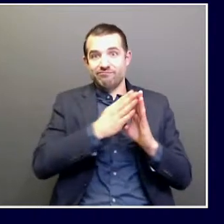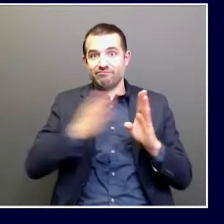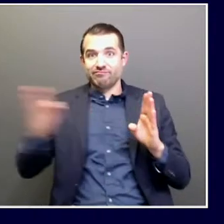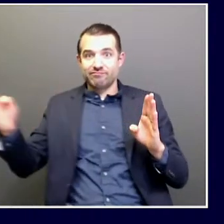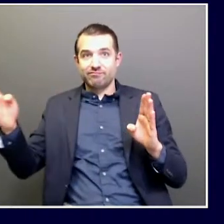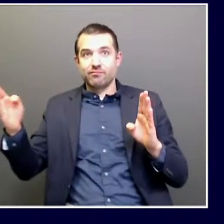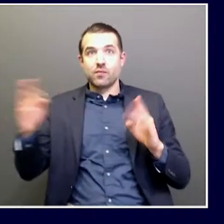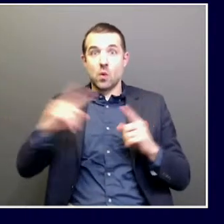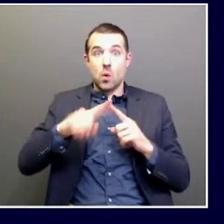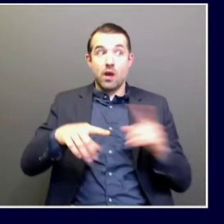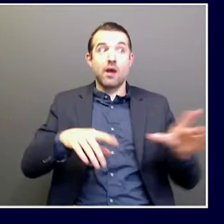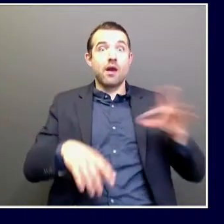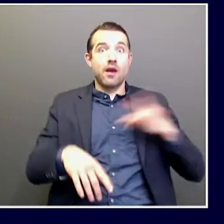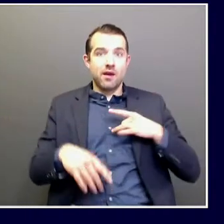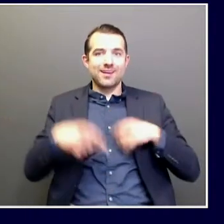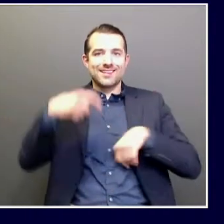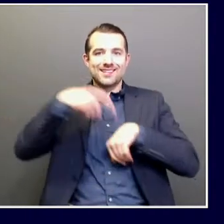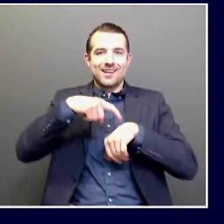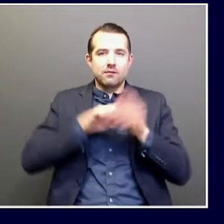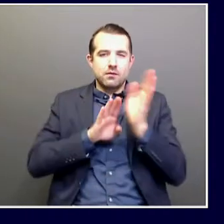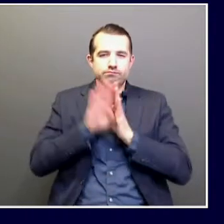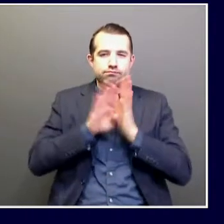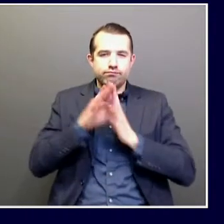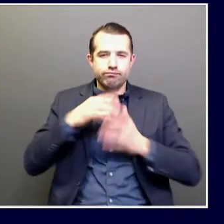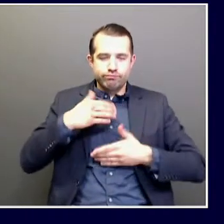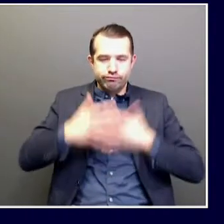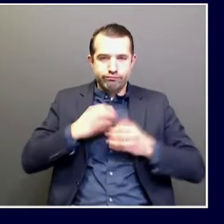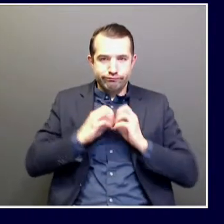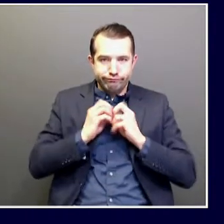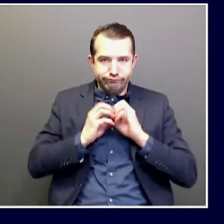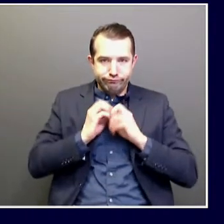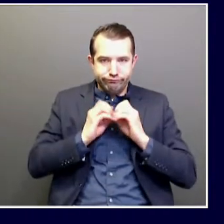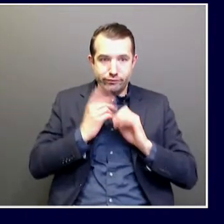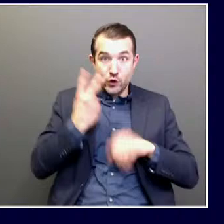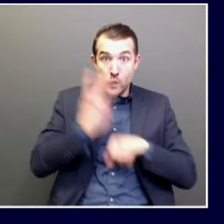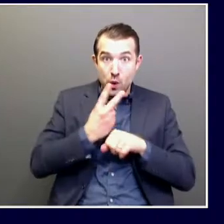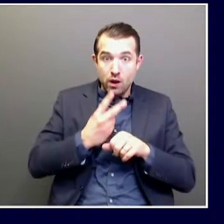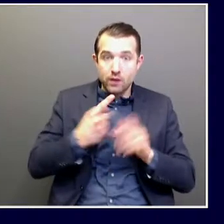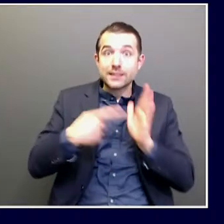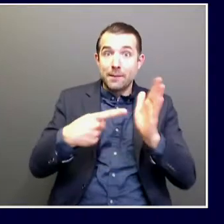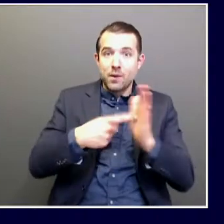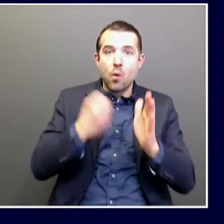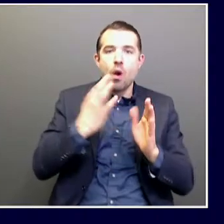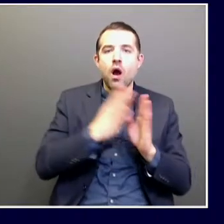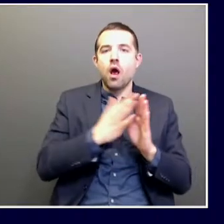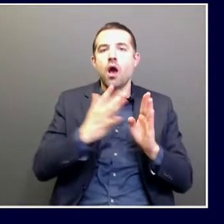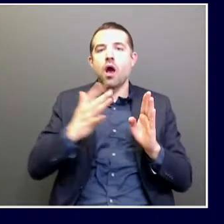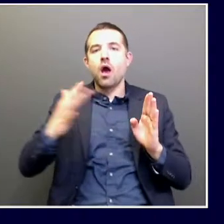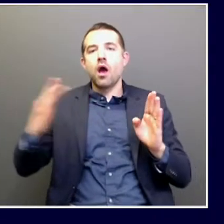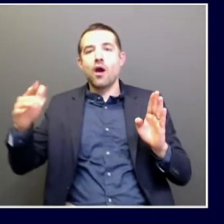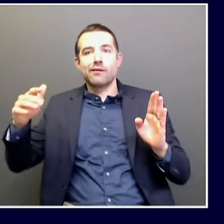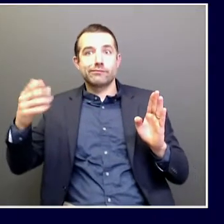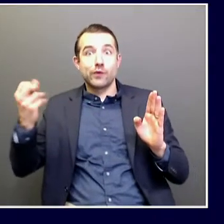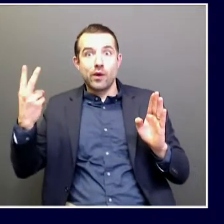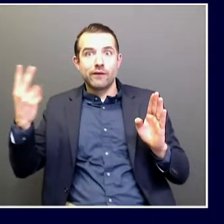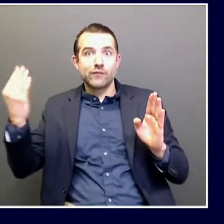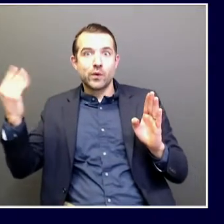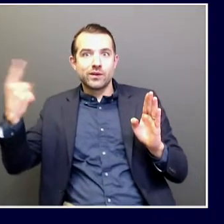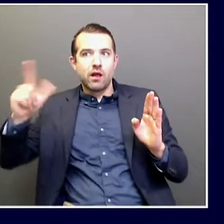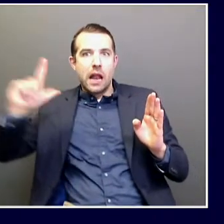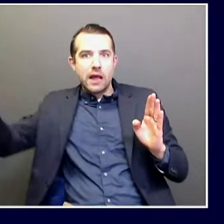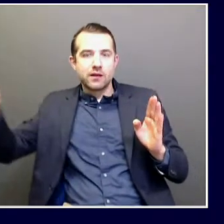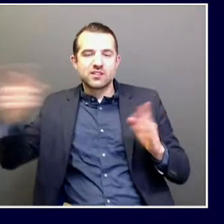developing. Most people, however, who have symptoms start developing their symptoms on the early side, days 2,